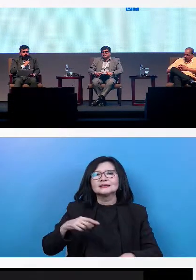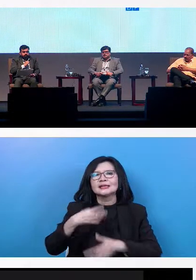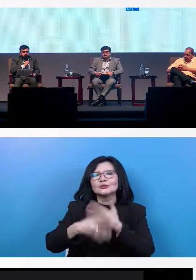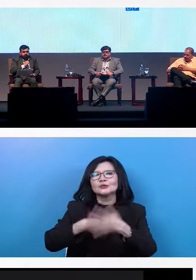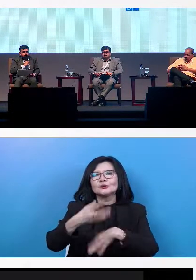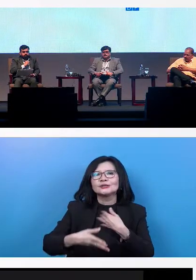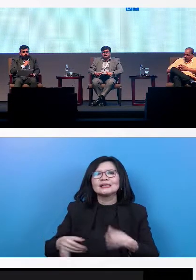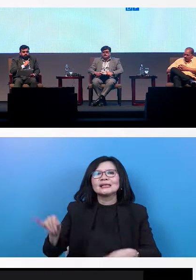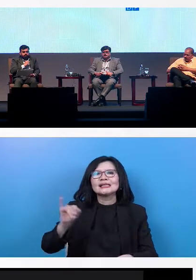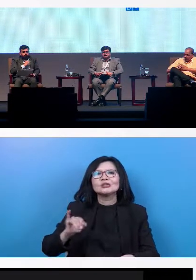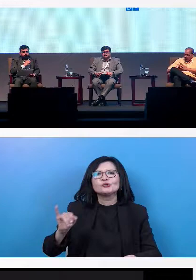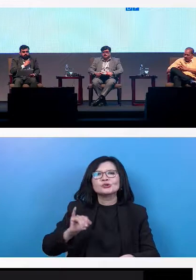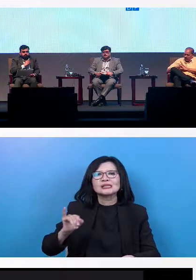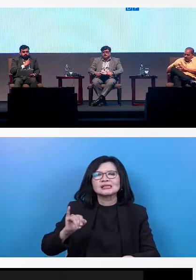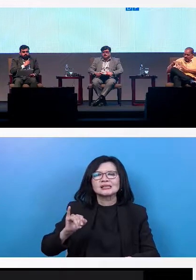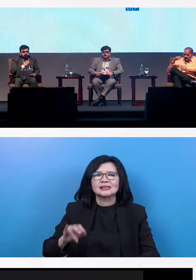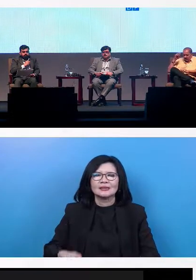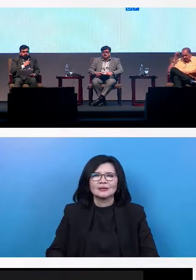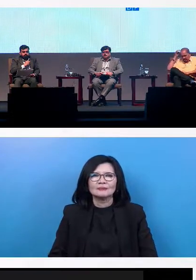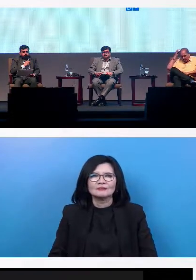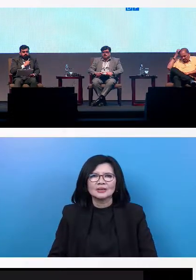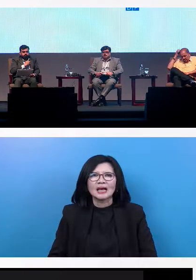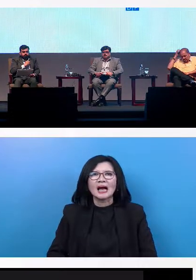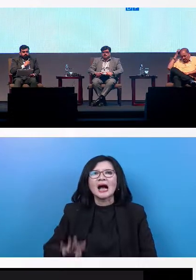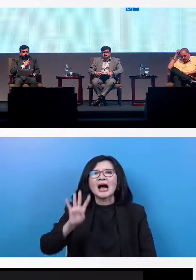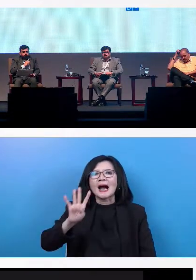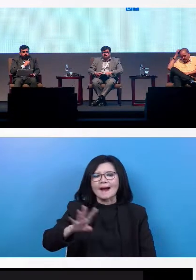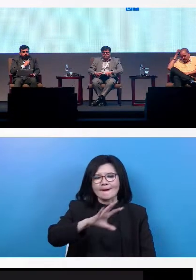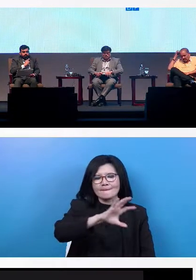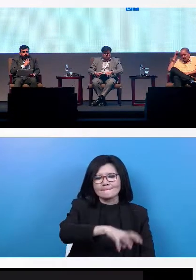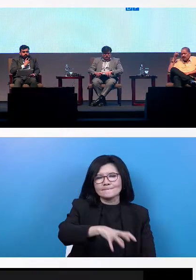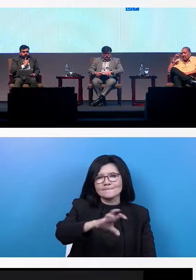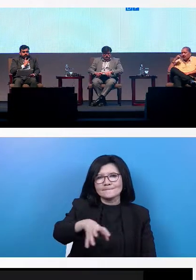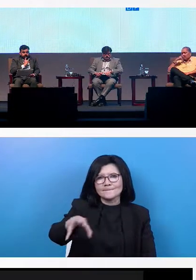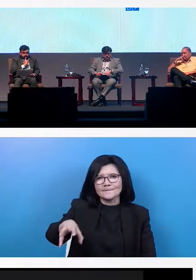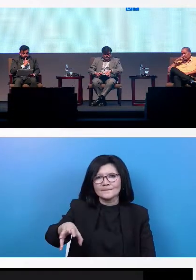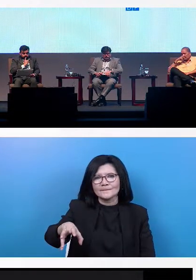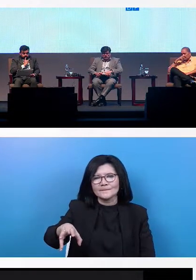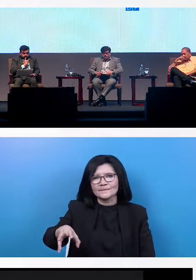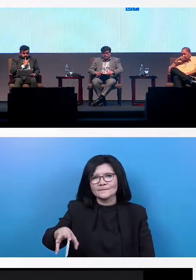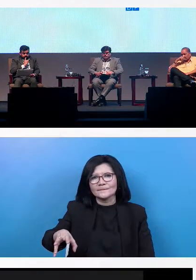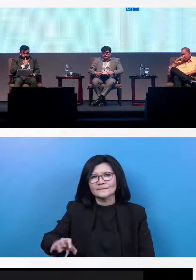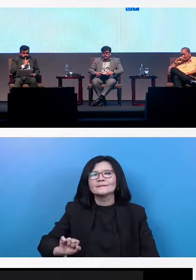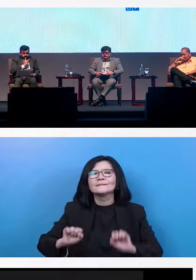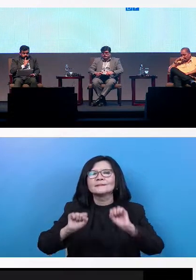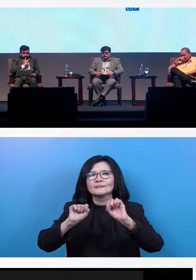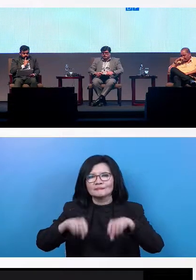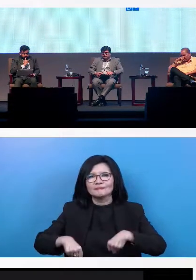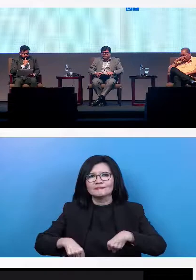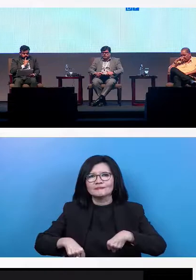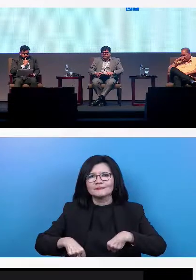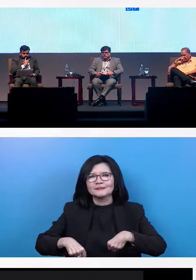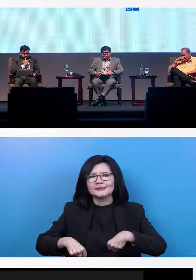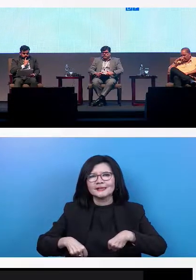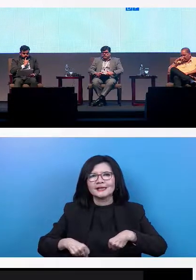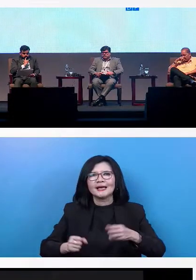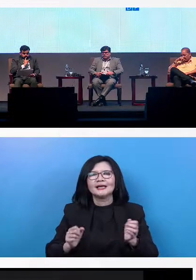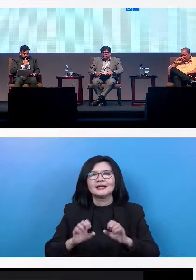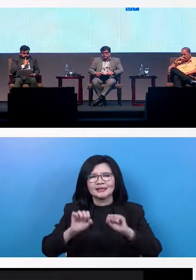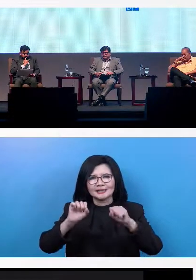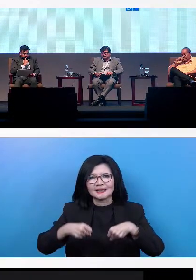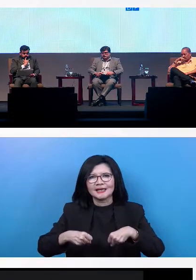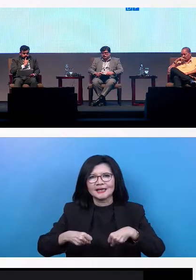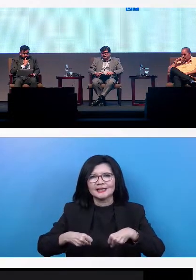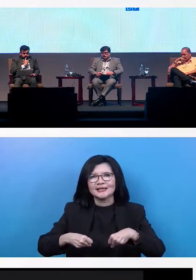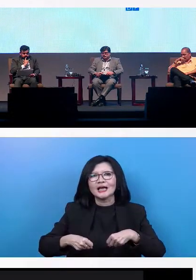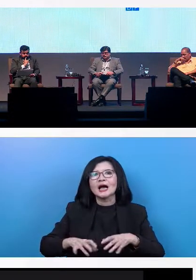it. So there are 4 areas we're looking at there to measure. One is around the total insured value of sustainable infrastructure. So that's,